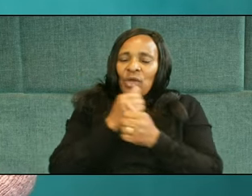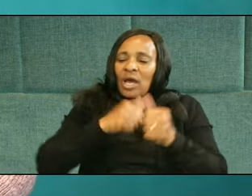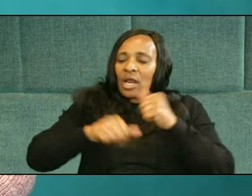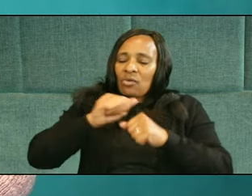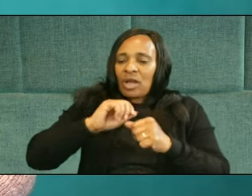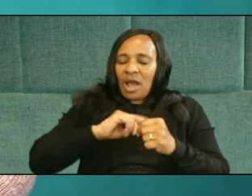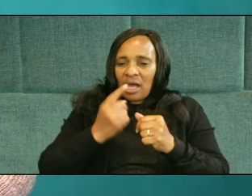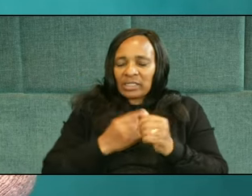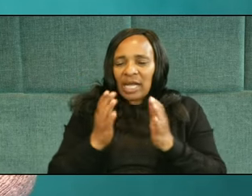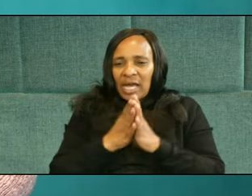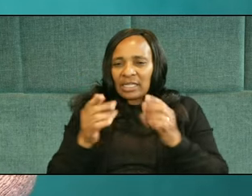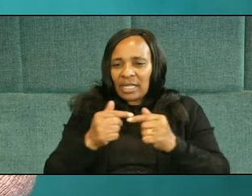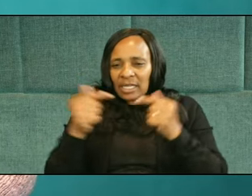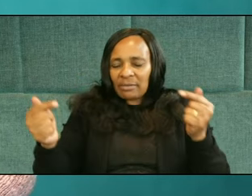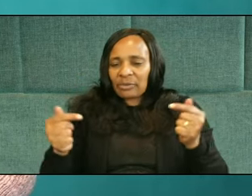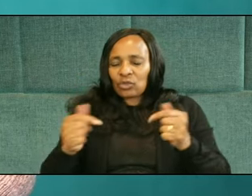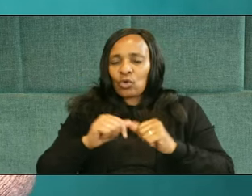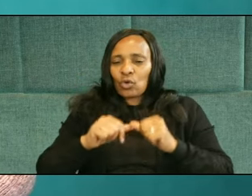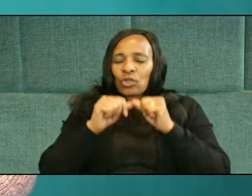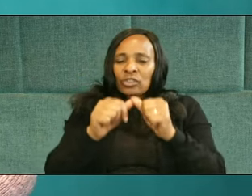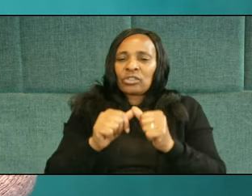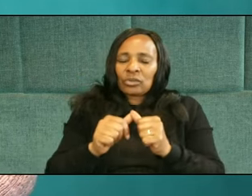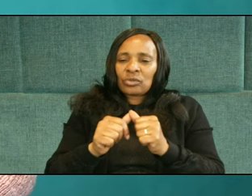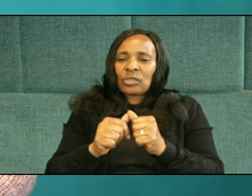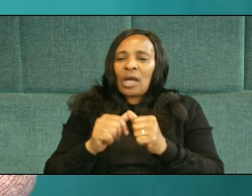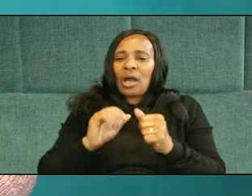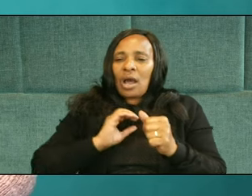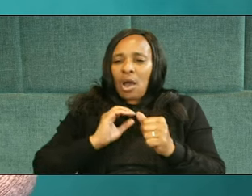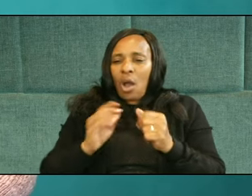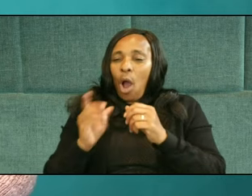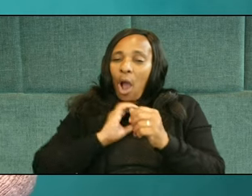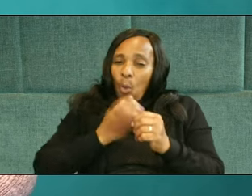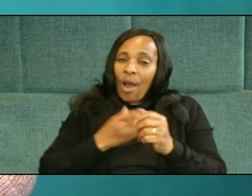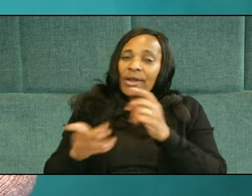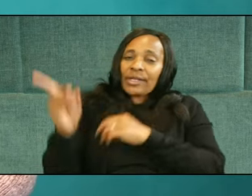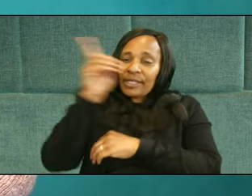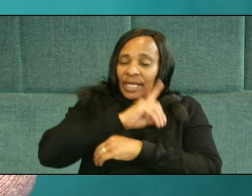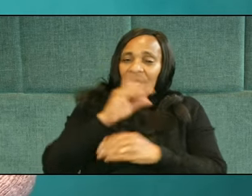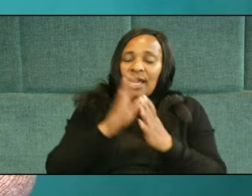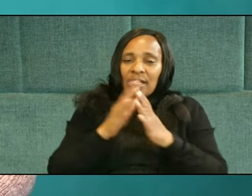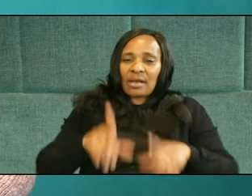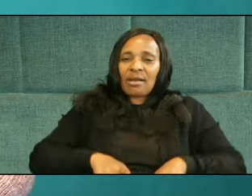enemies. As we continue with our day, with our lives, may we continue to